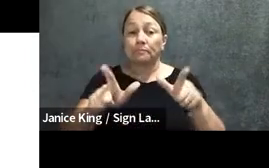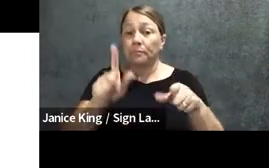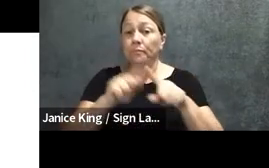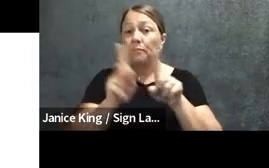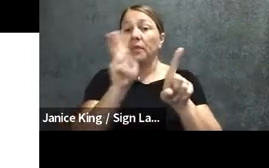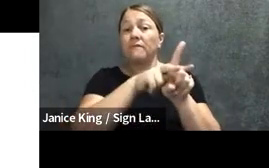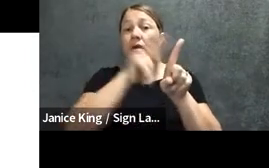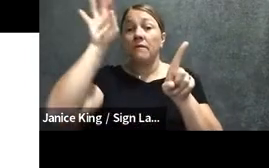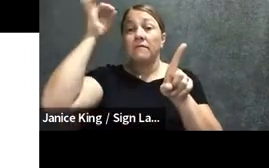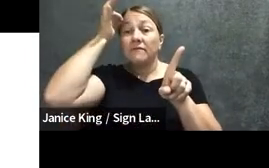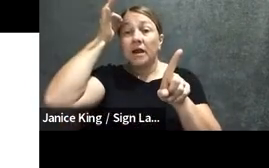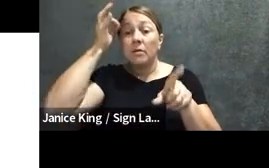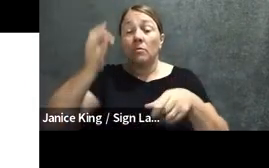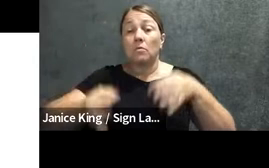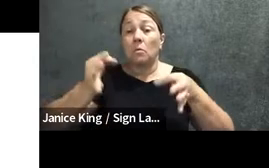court until you have a